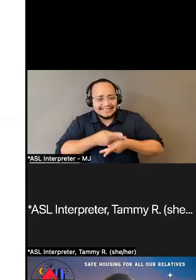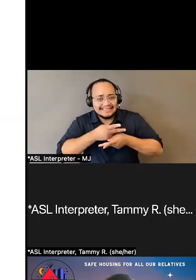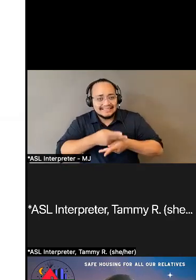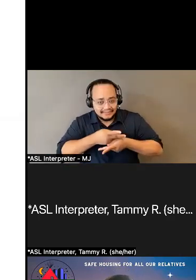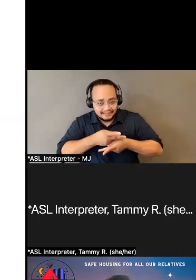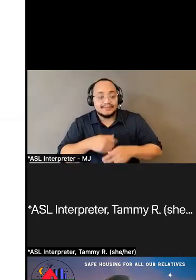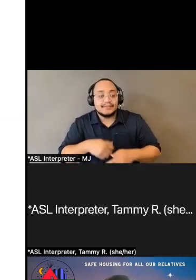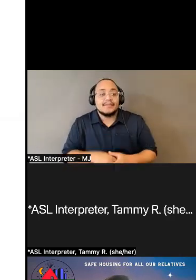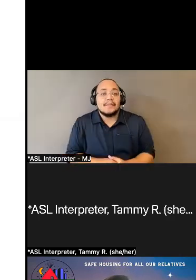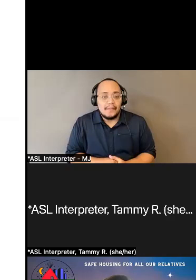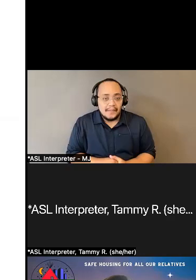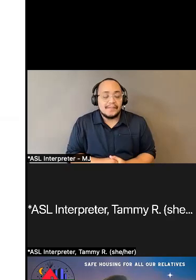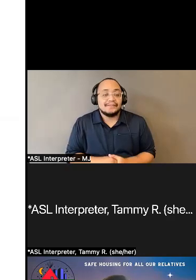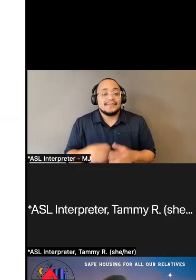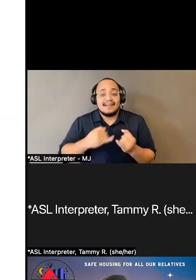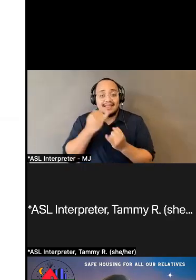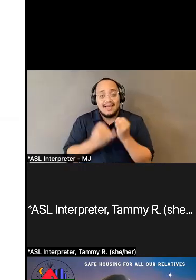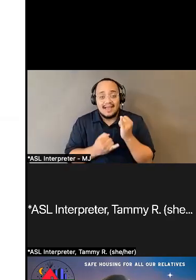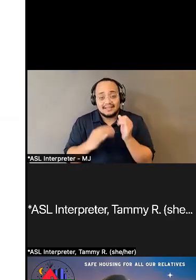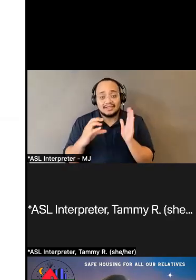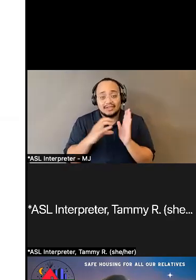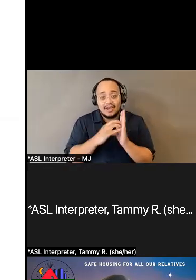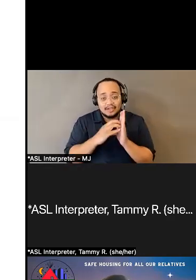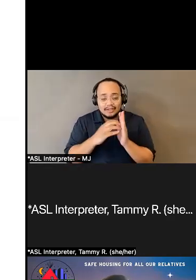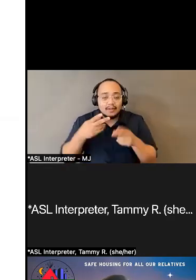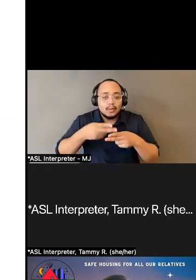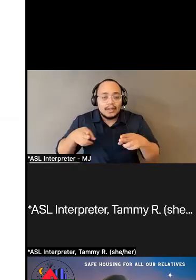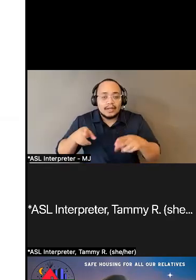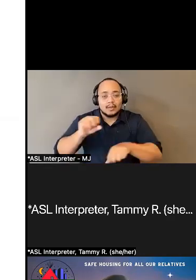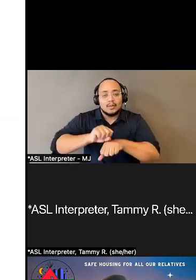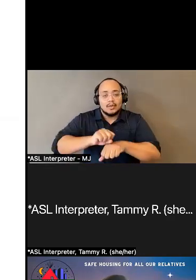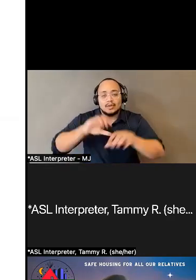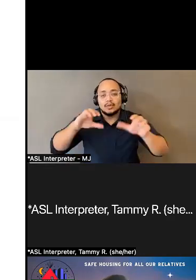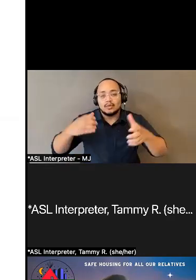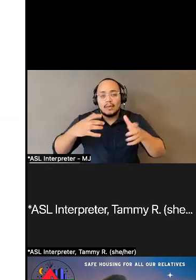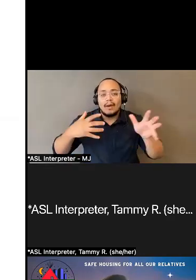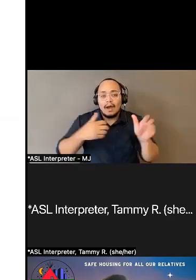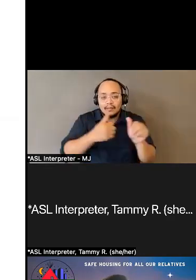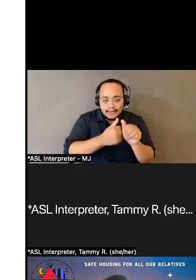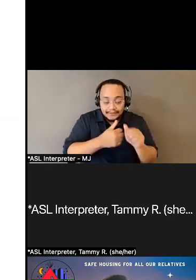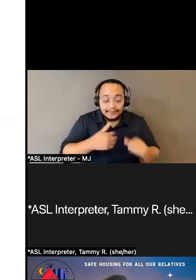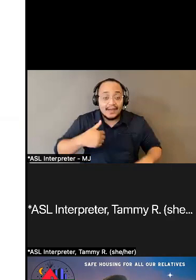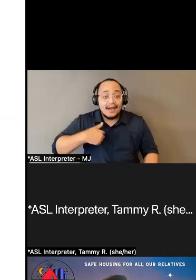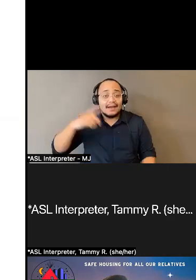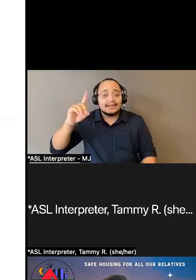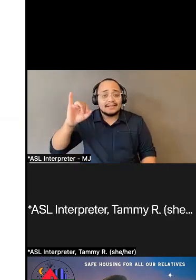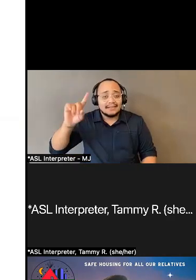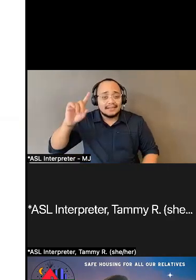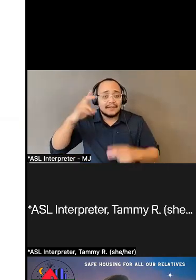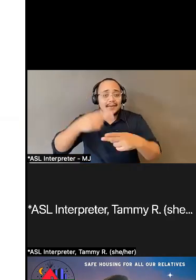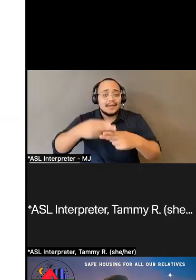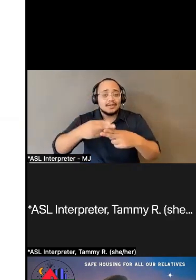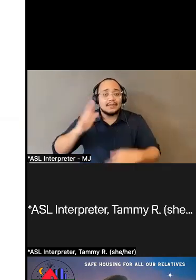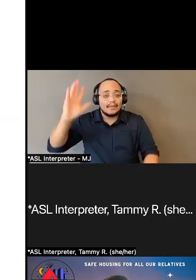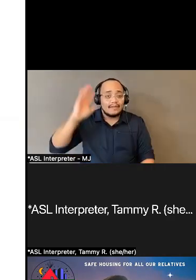The last sort of section of this is a quick work group update. So as I mentioned before, one of the main deliverables that we do